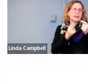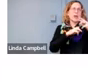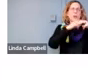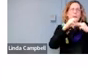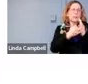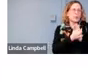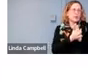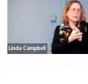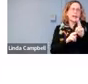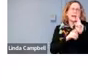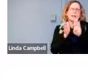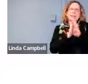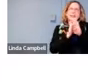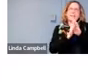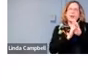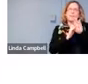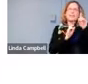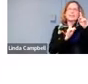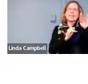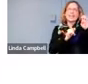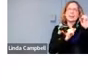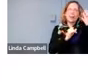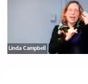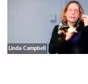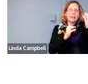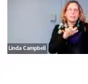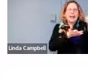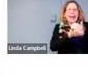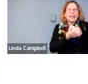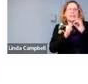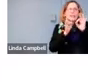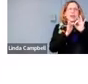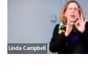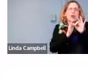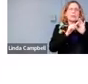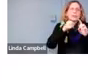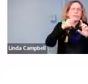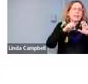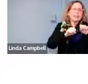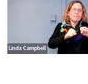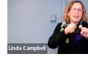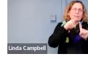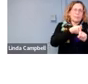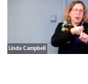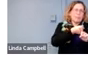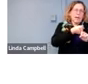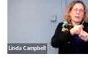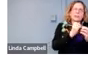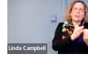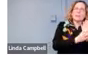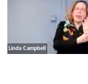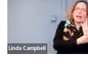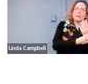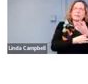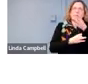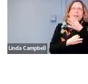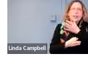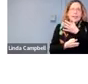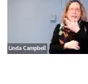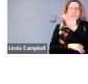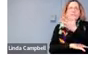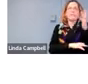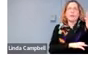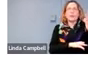There was a very good study recently done around the world, and it was collecting information from databases on invasive species